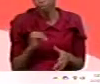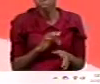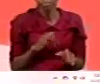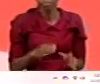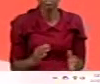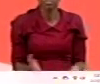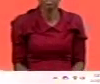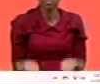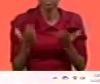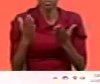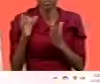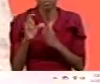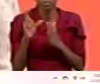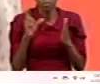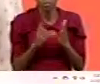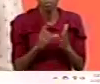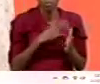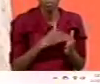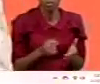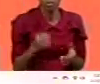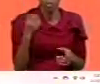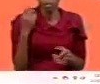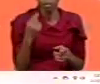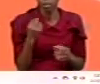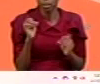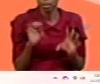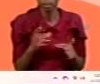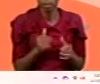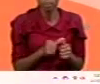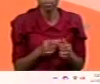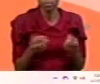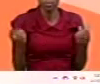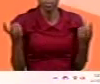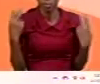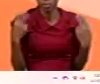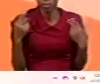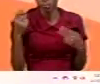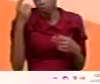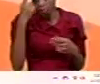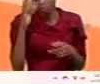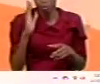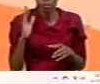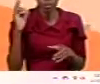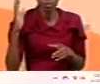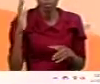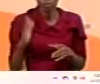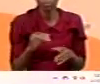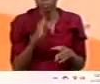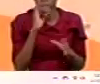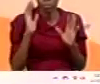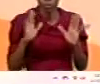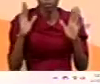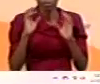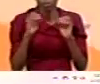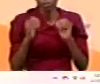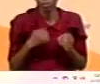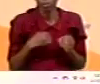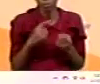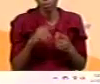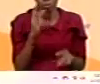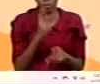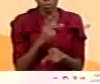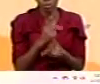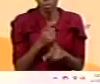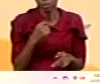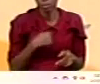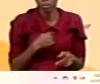therefore doth my soul keep them. The entrance of thy word giveth light, it giveth understanding unto the simple. I opened my mouth and panted, for I